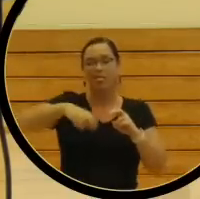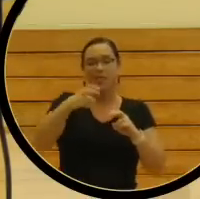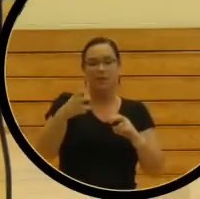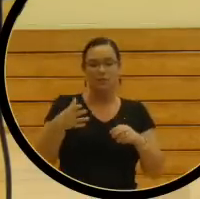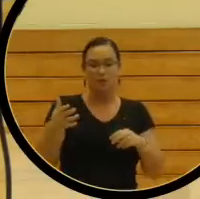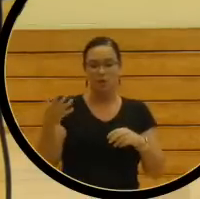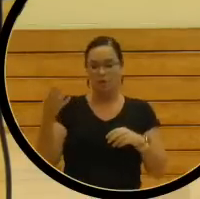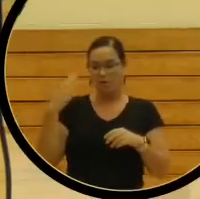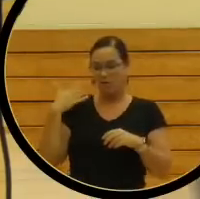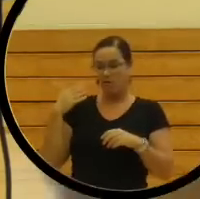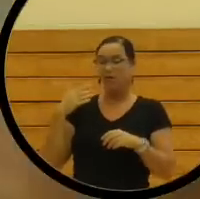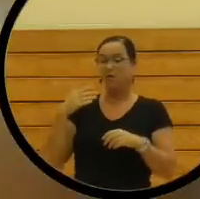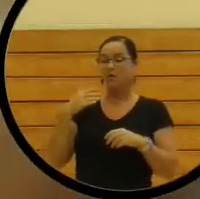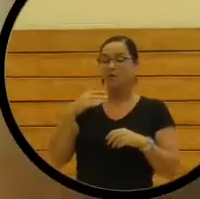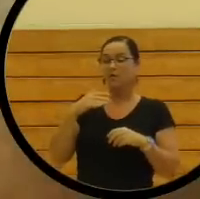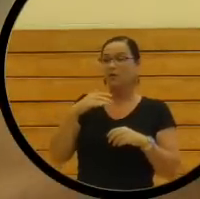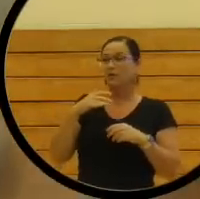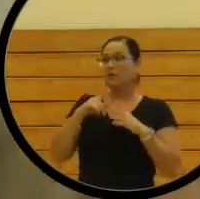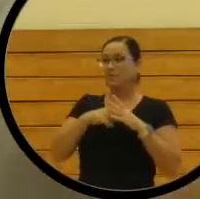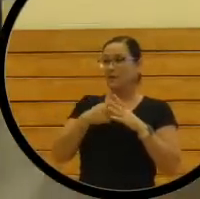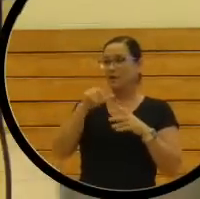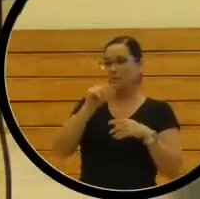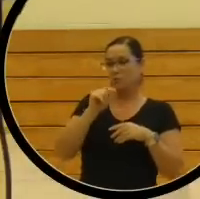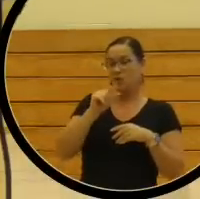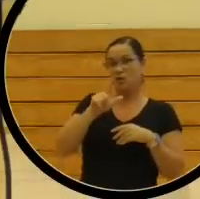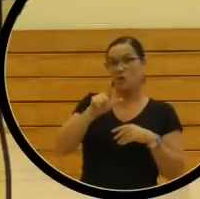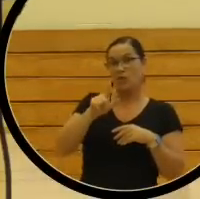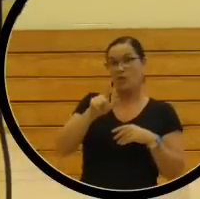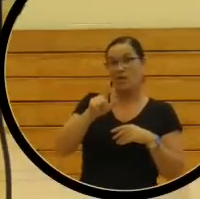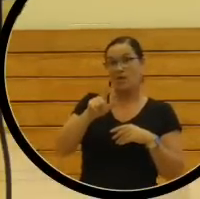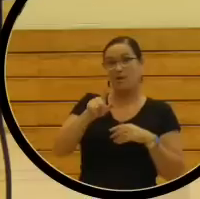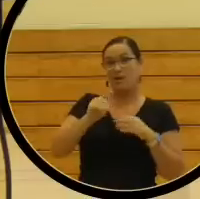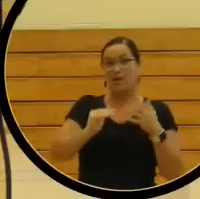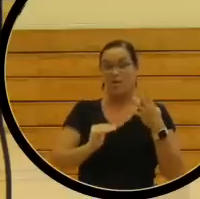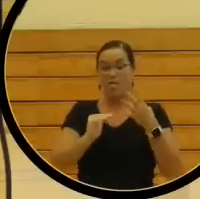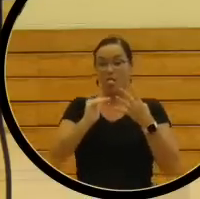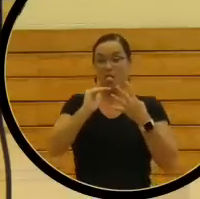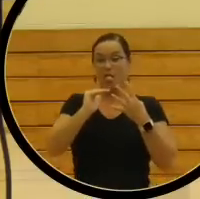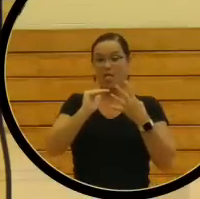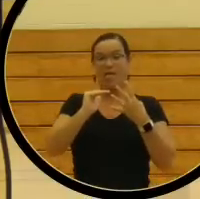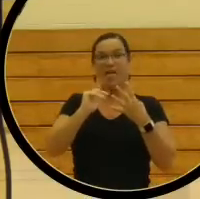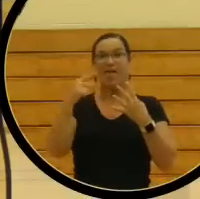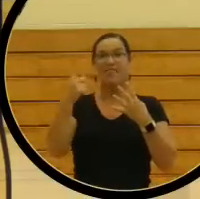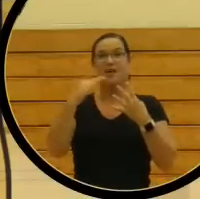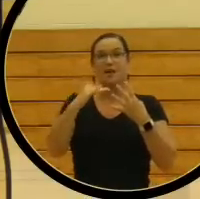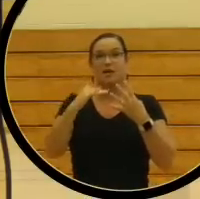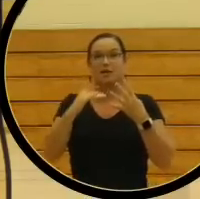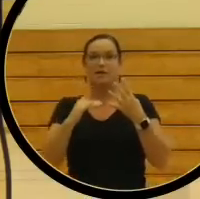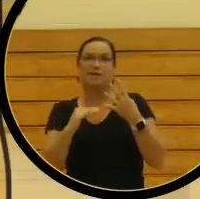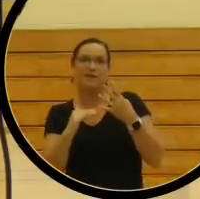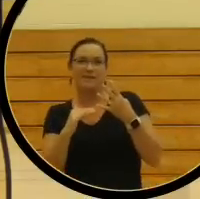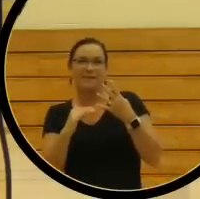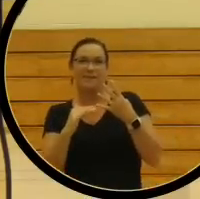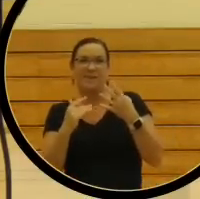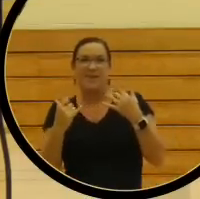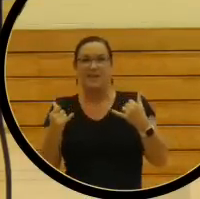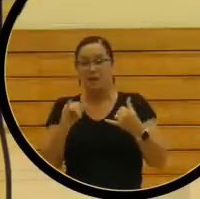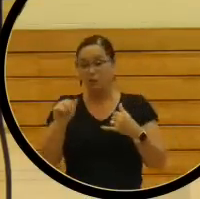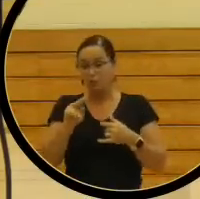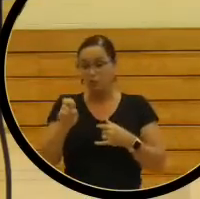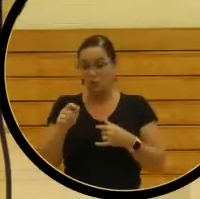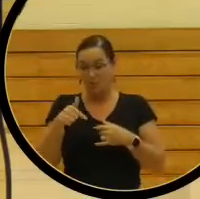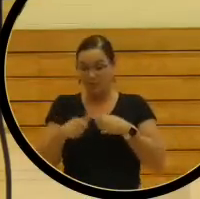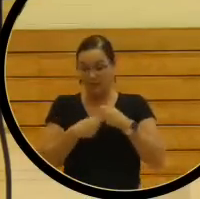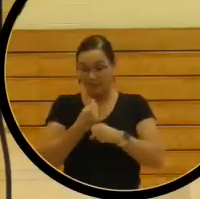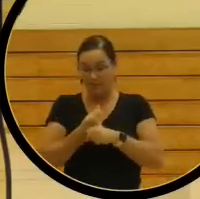2021, we were at this heightened level again. And then it dropped off. And now, June of this year,